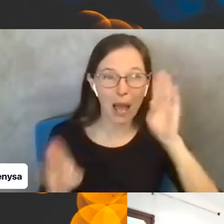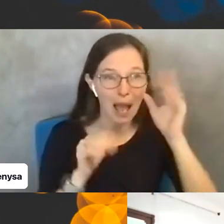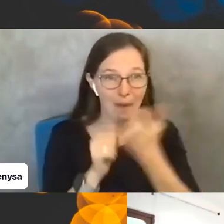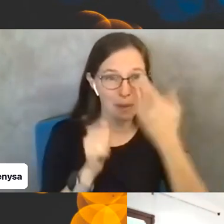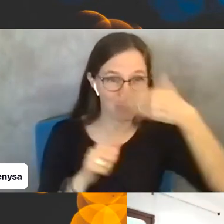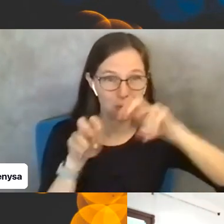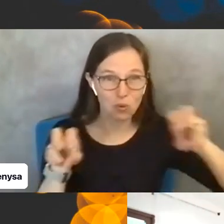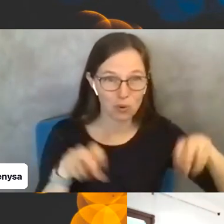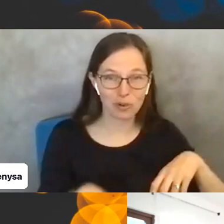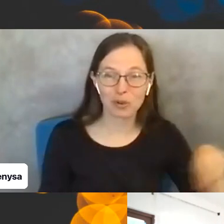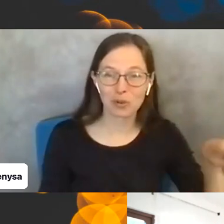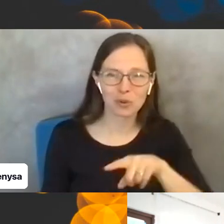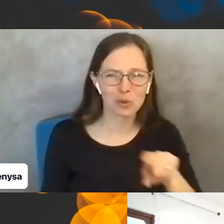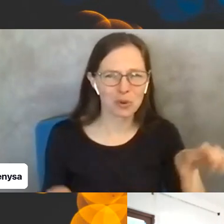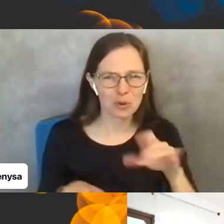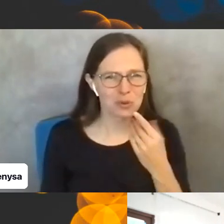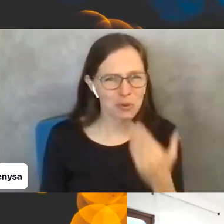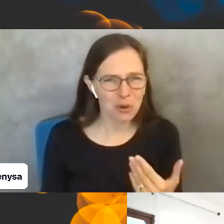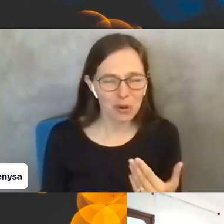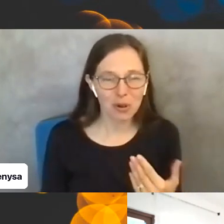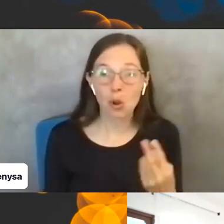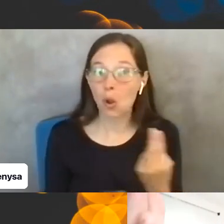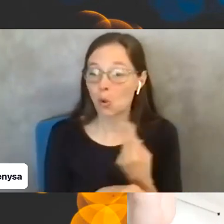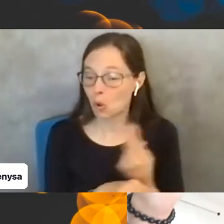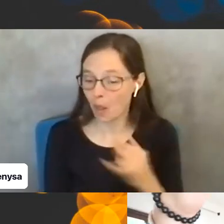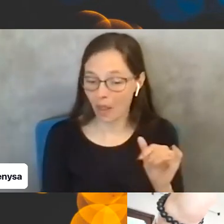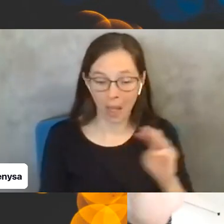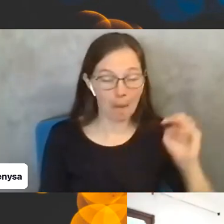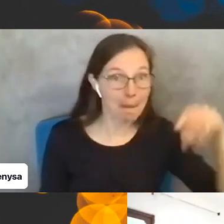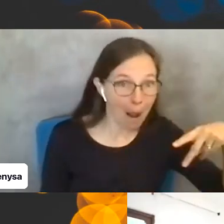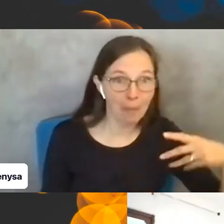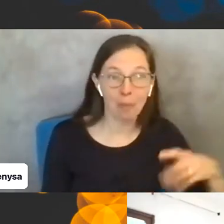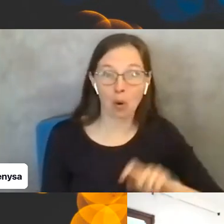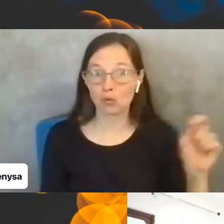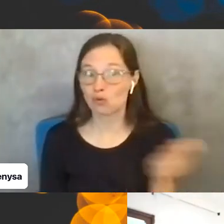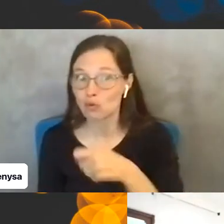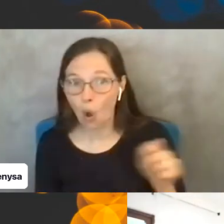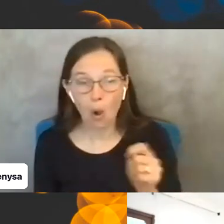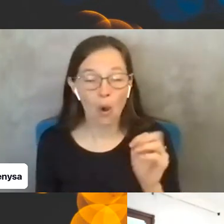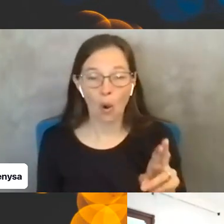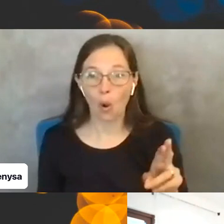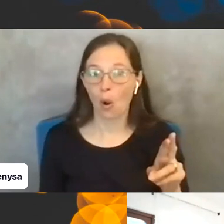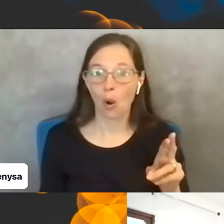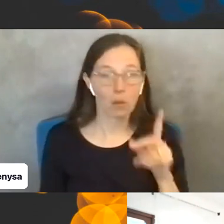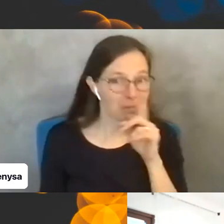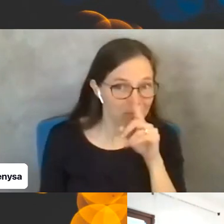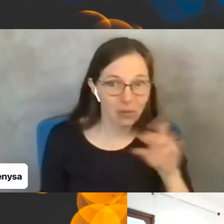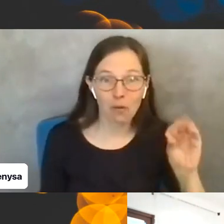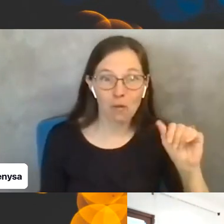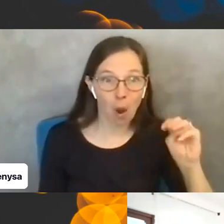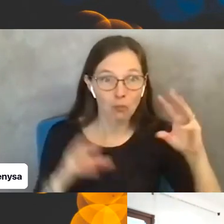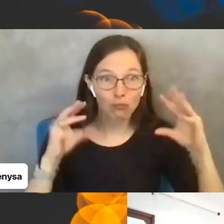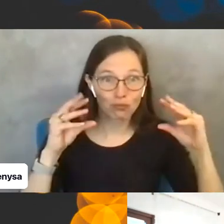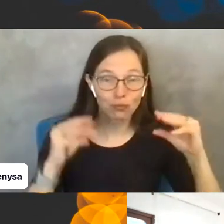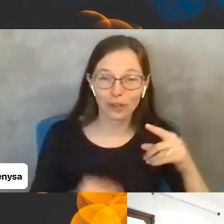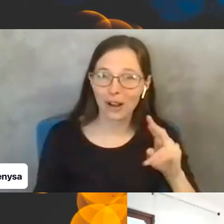row. Y'all are doing so good, whether you're using like a mop or a sword or a foam sword. It's so cool. Vico,